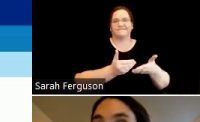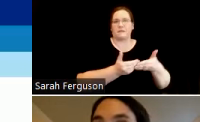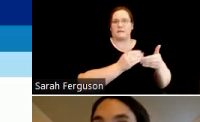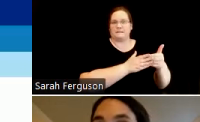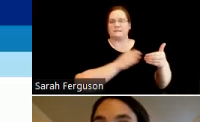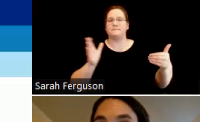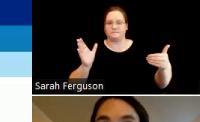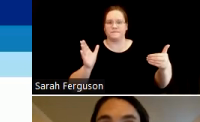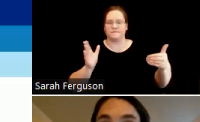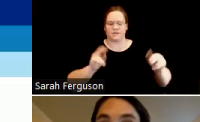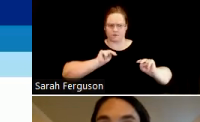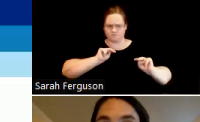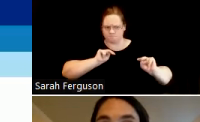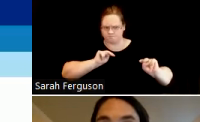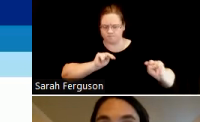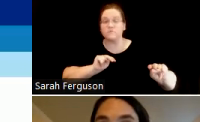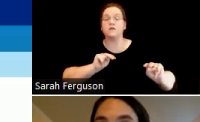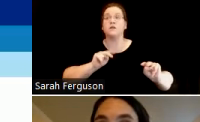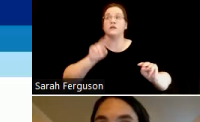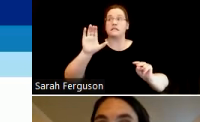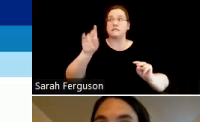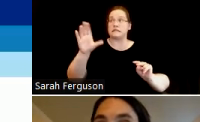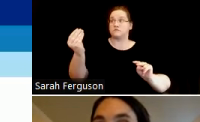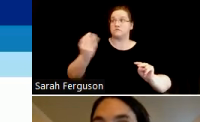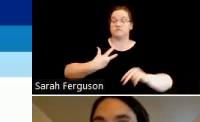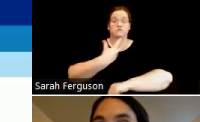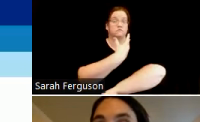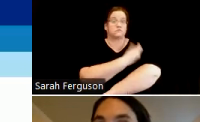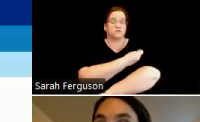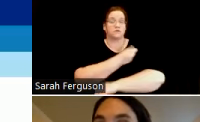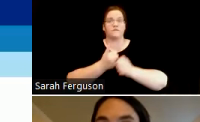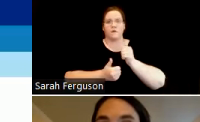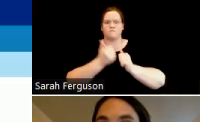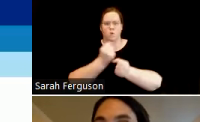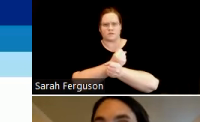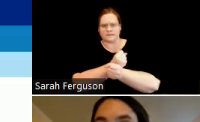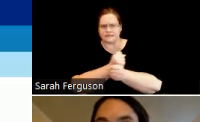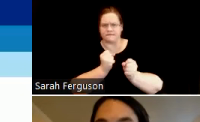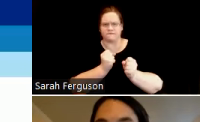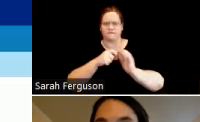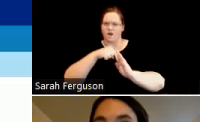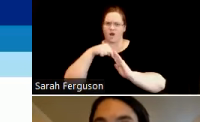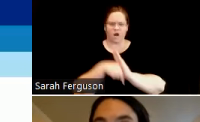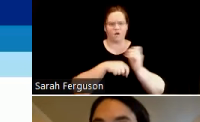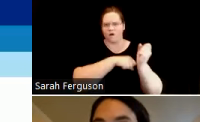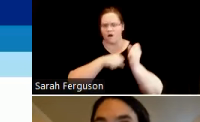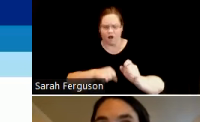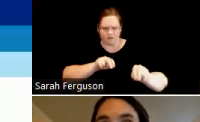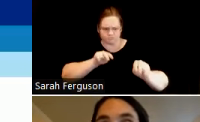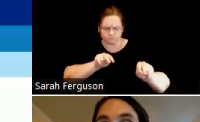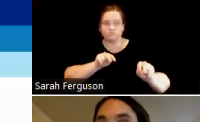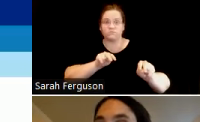The CDC has told us that the COVID vaccines will have, quote, the most intensive safety monitoring in US history.